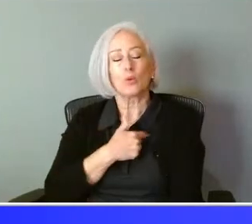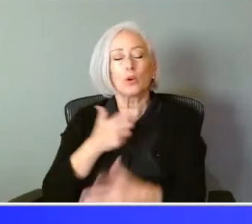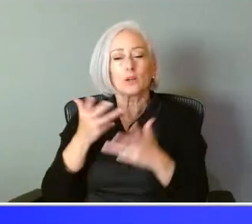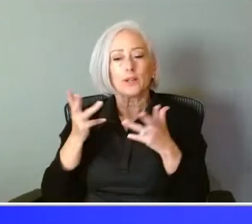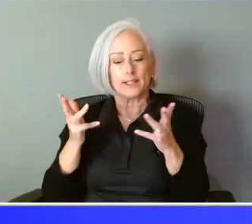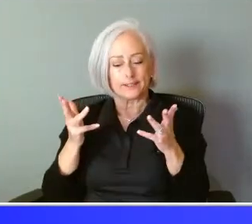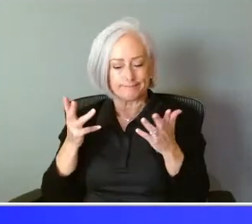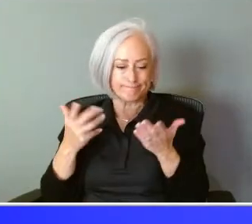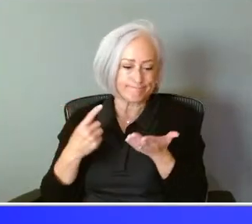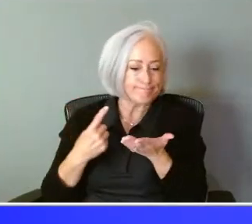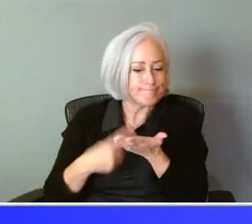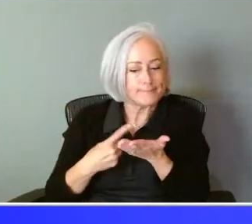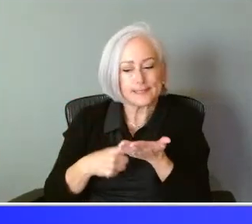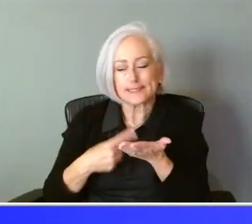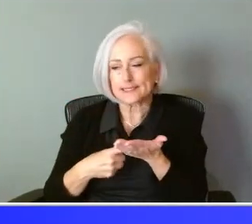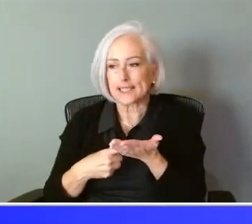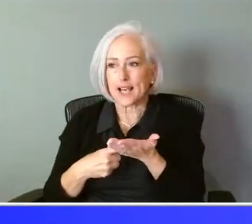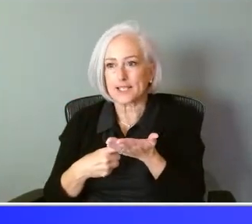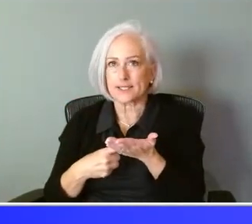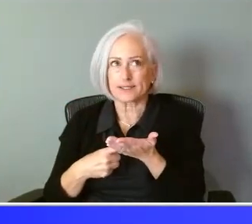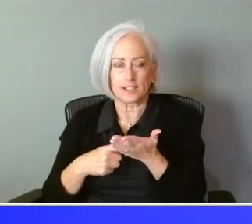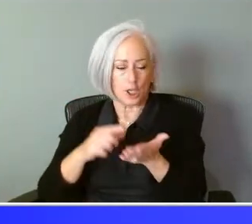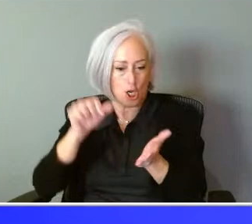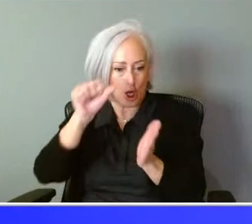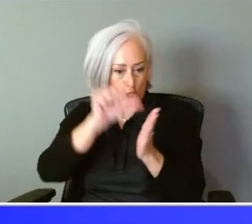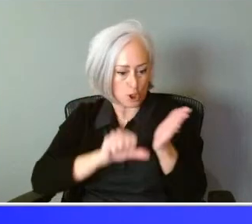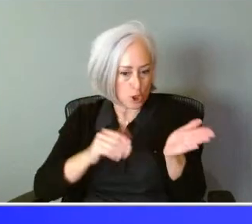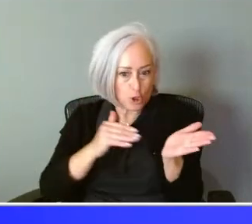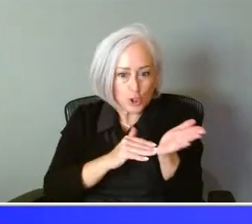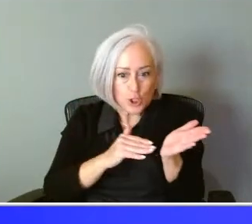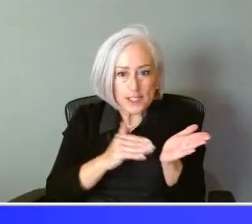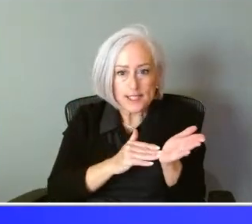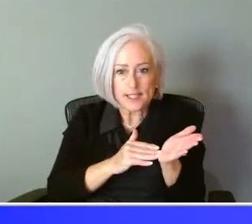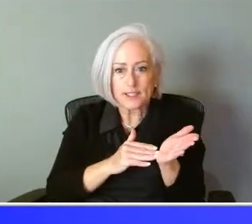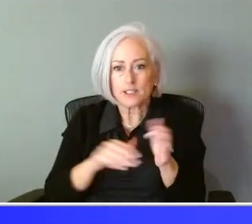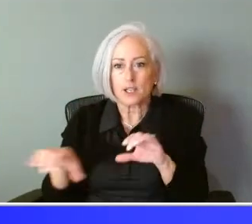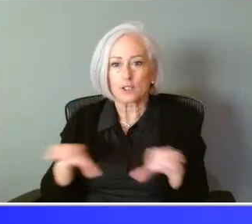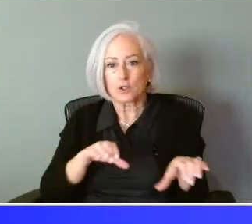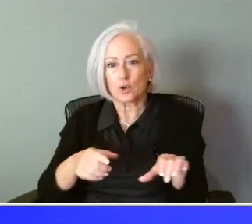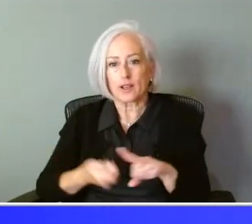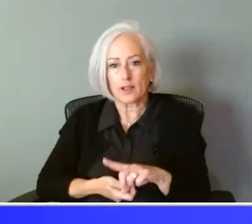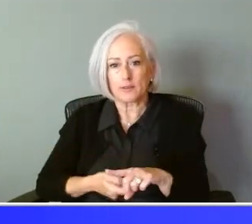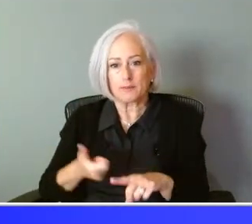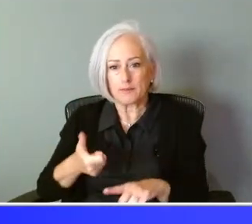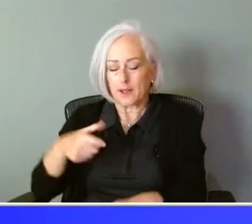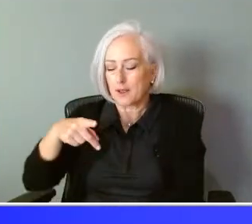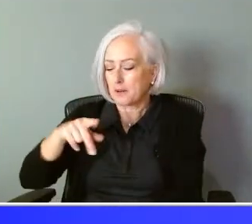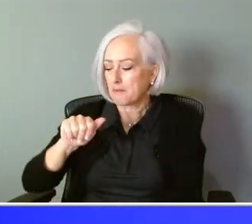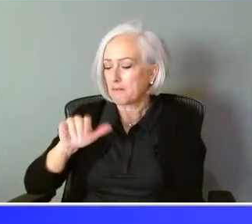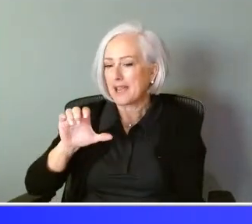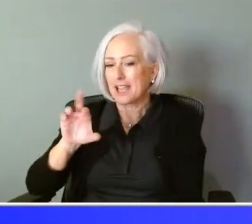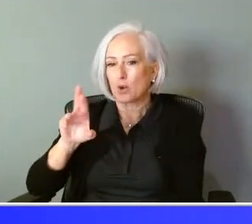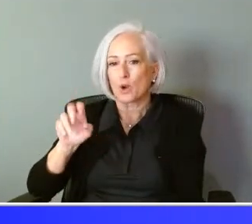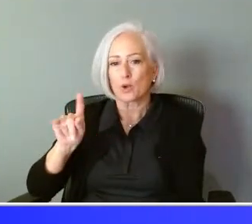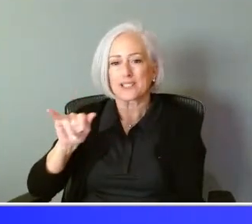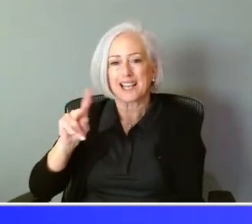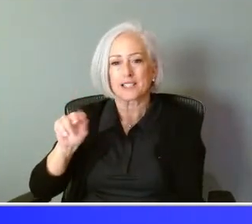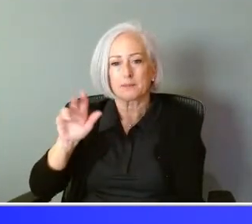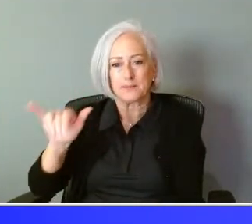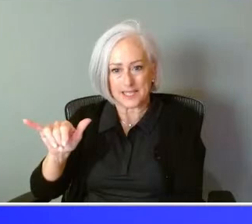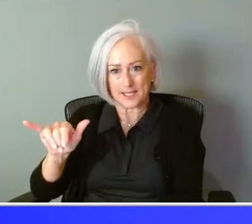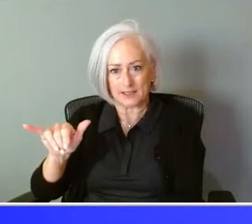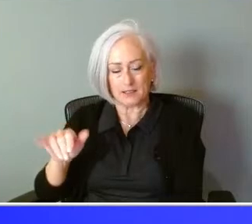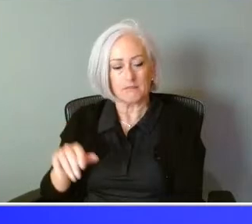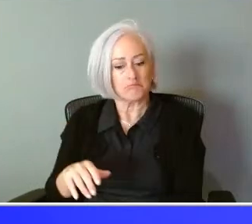our surgeons and doing pancreatectomies, they do these pretty much